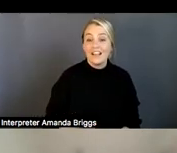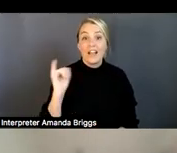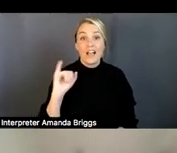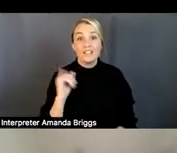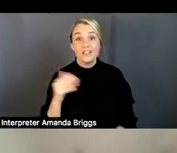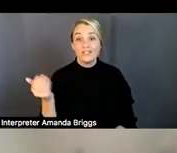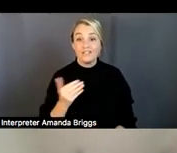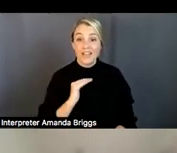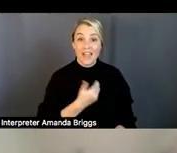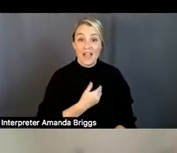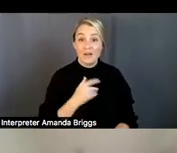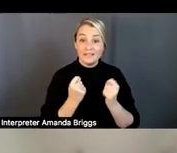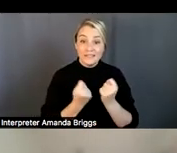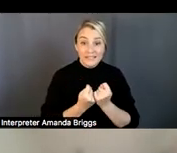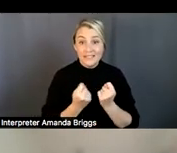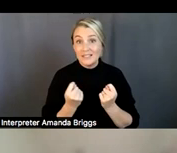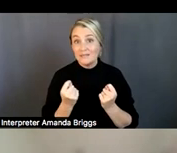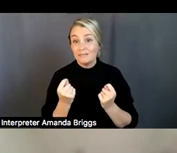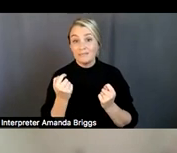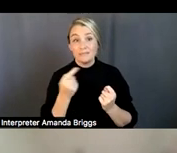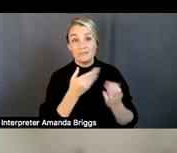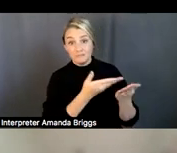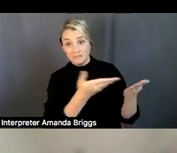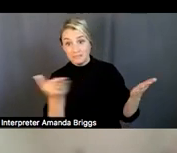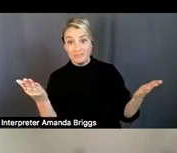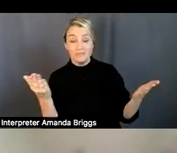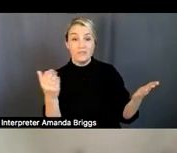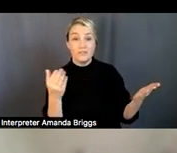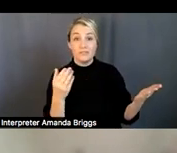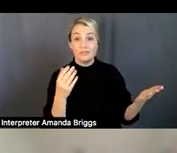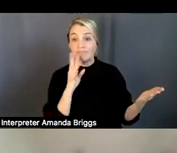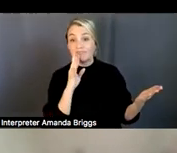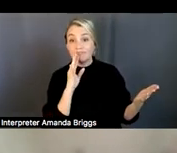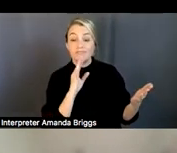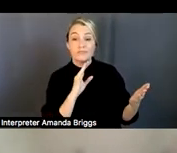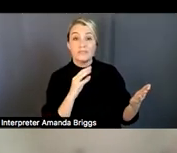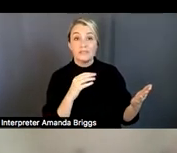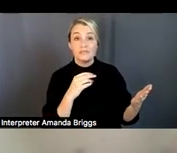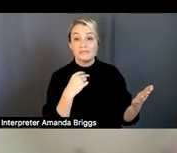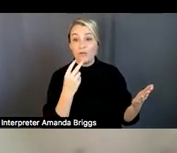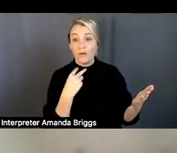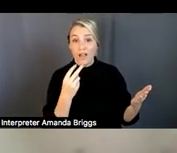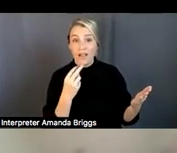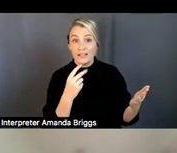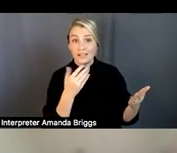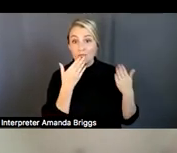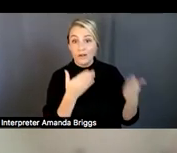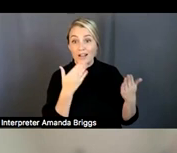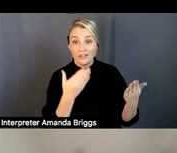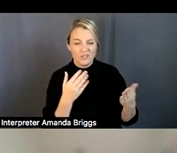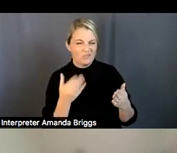team and any like vocalized gratitude as we're closing today before we see you next